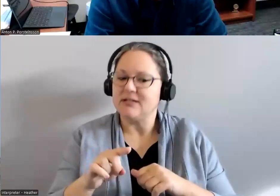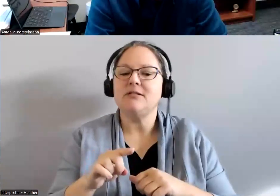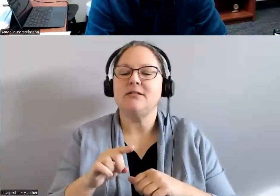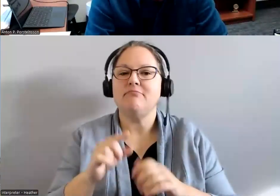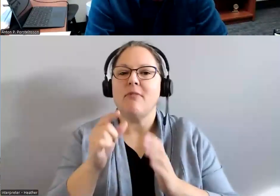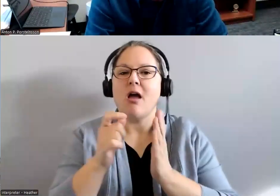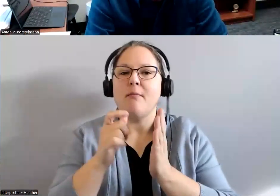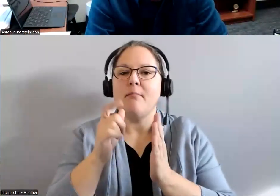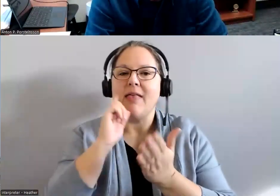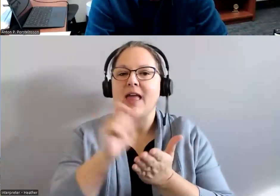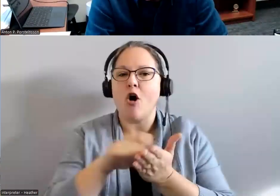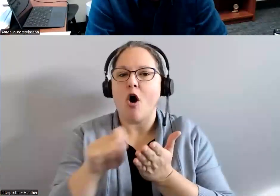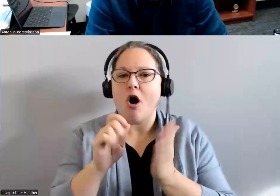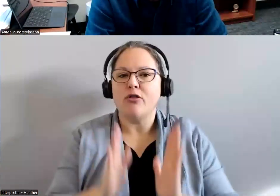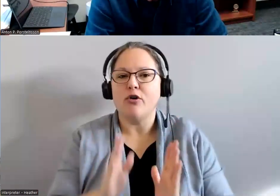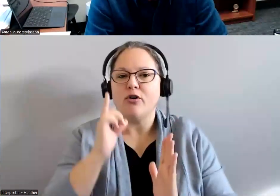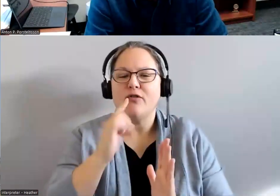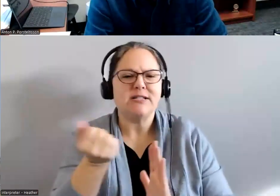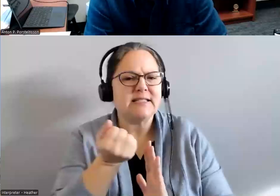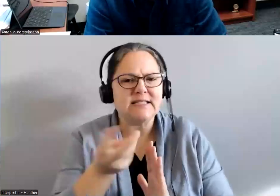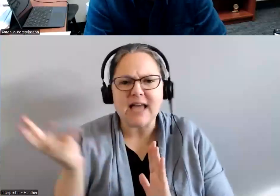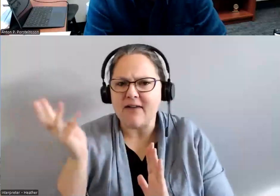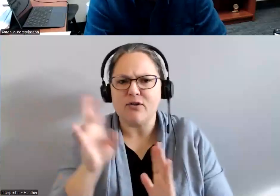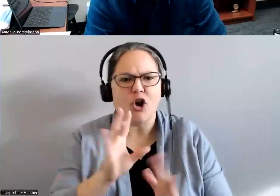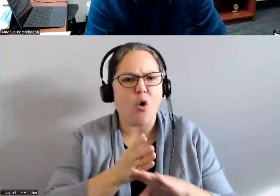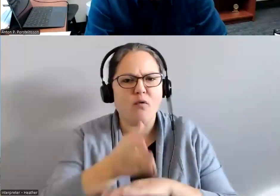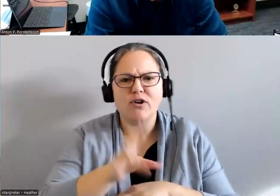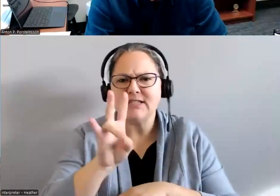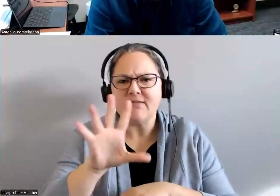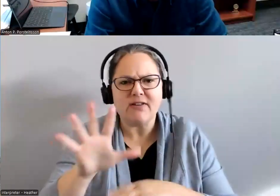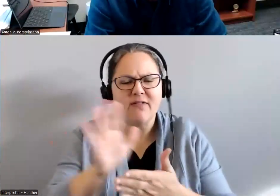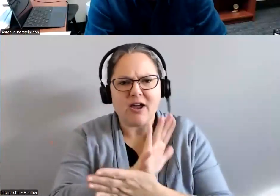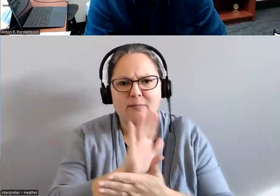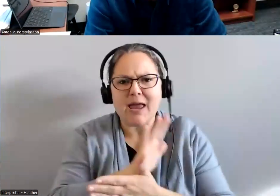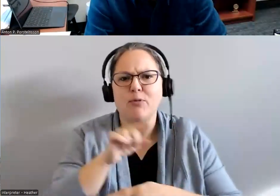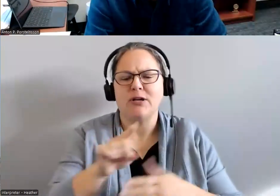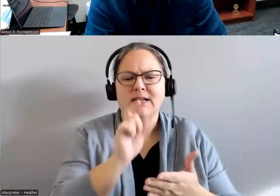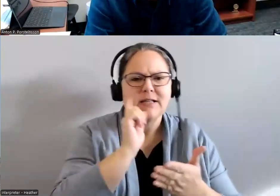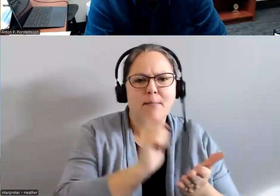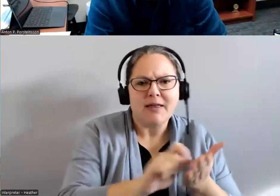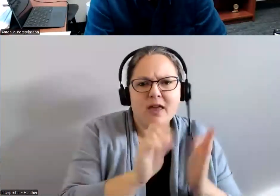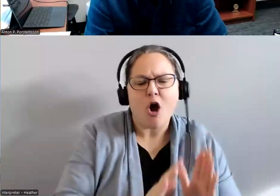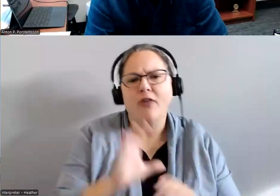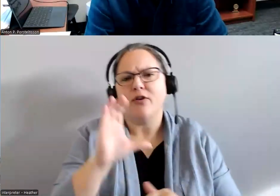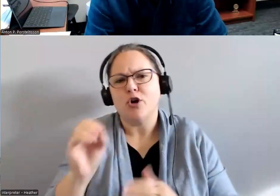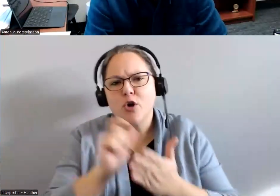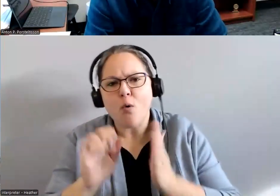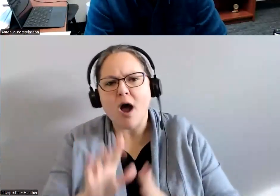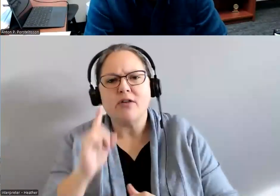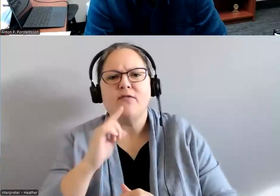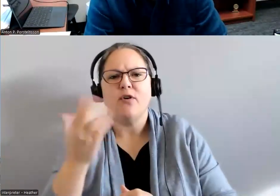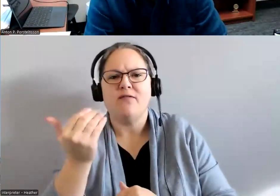over 75 peer-reviewed papers, been author and co-author on 15 book chapters,